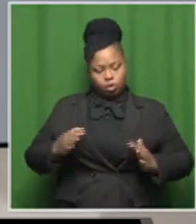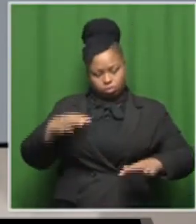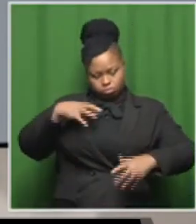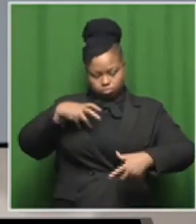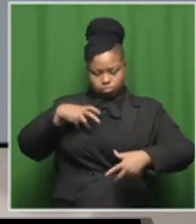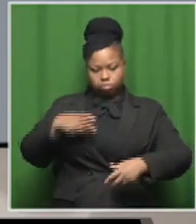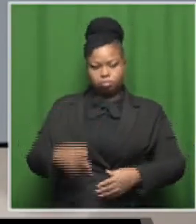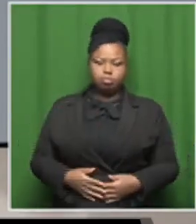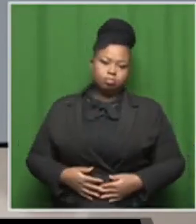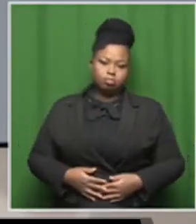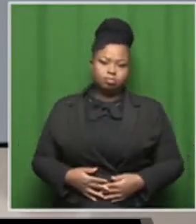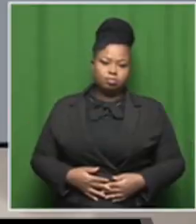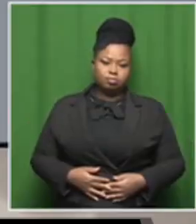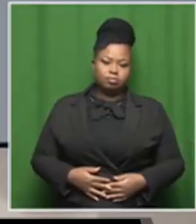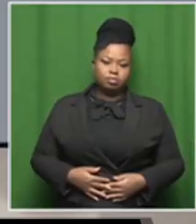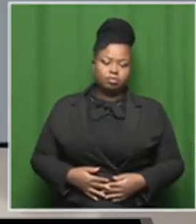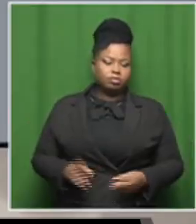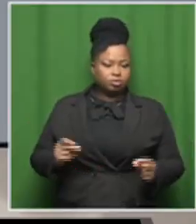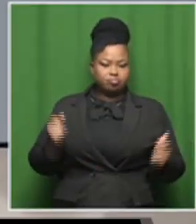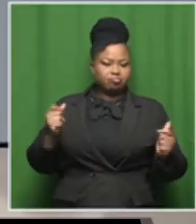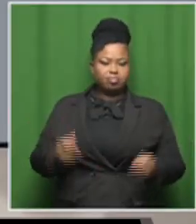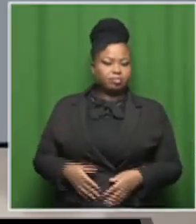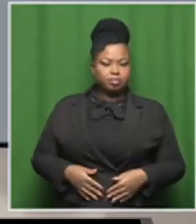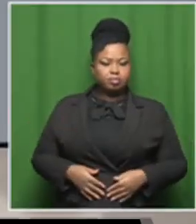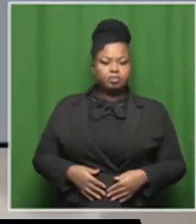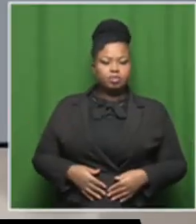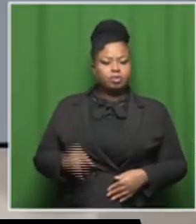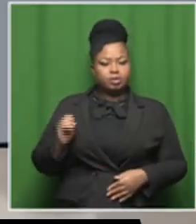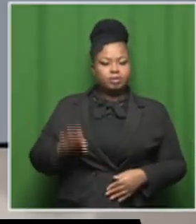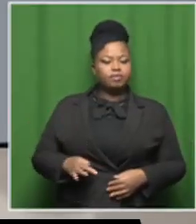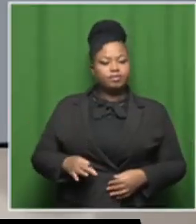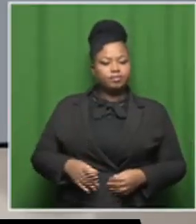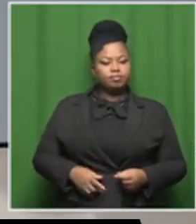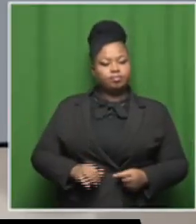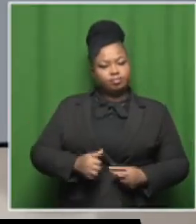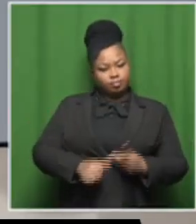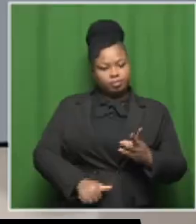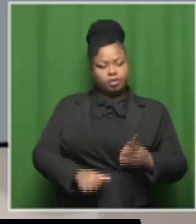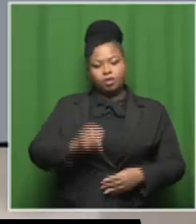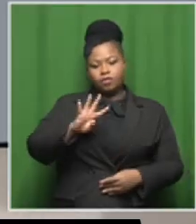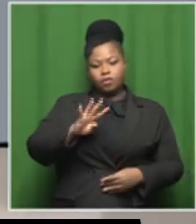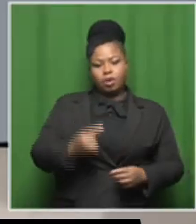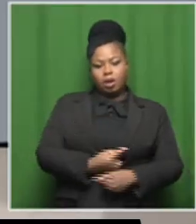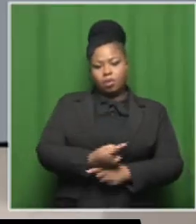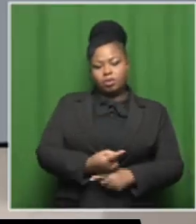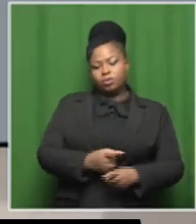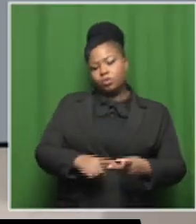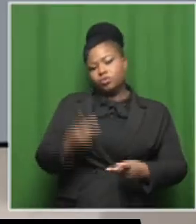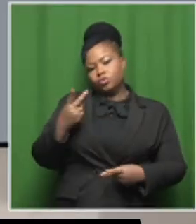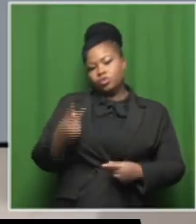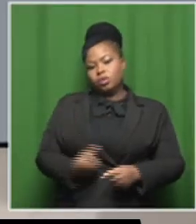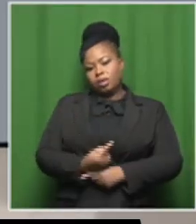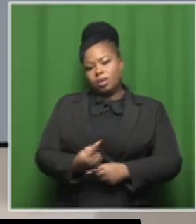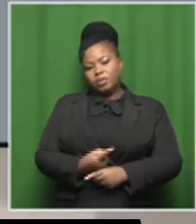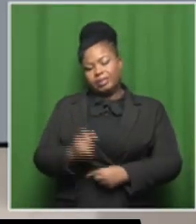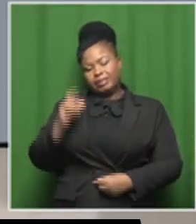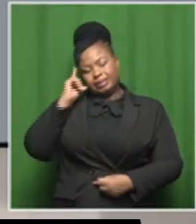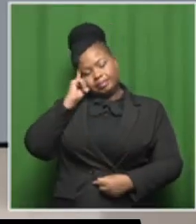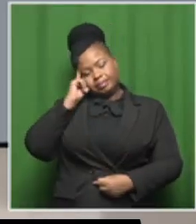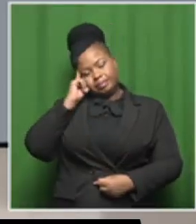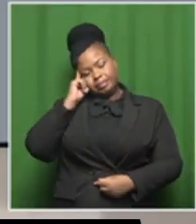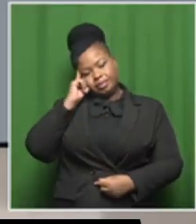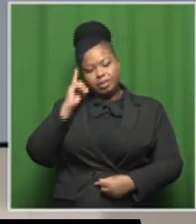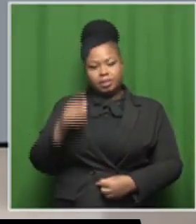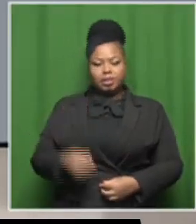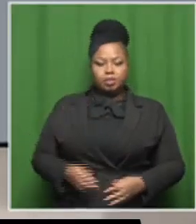and it just adapts. Literally just adapts. If you're doing consecutive, 4 hours or 2 hour sleep pattern, your